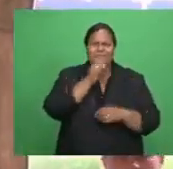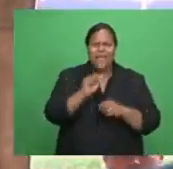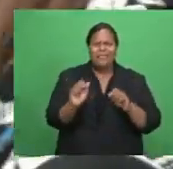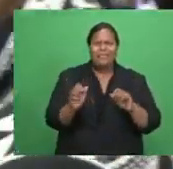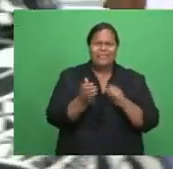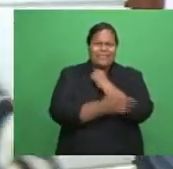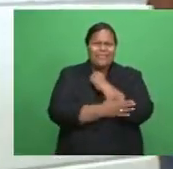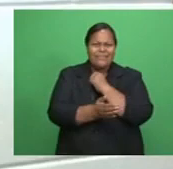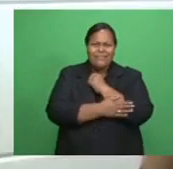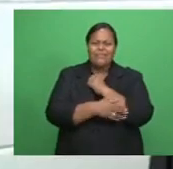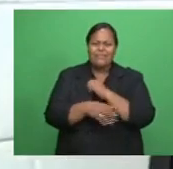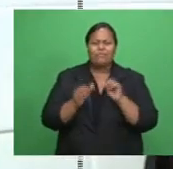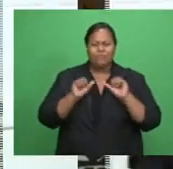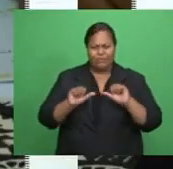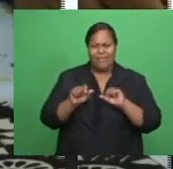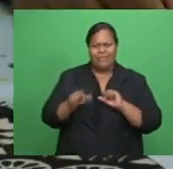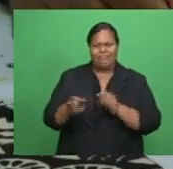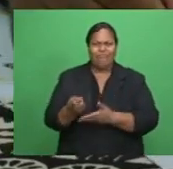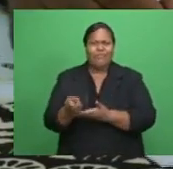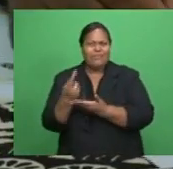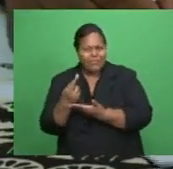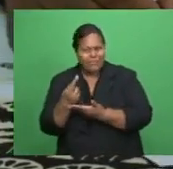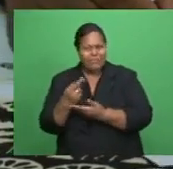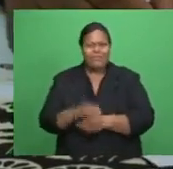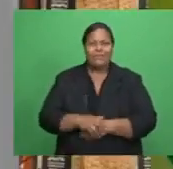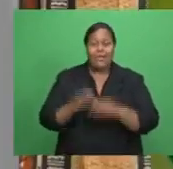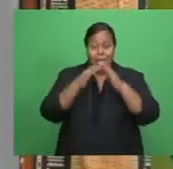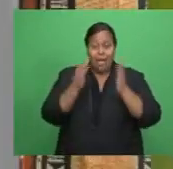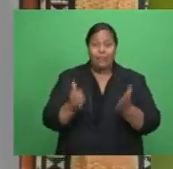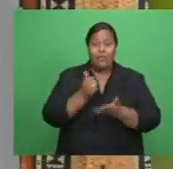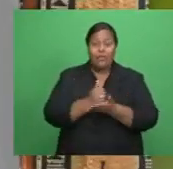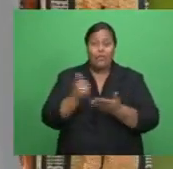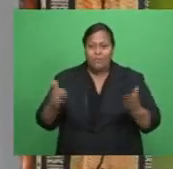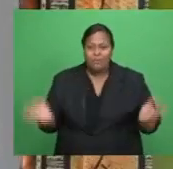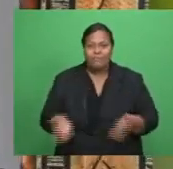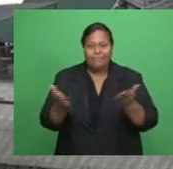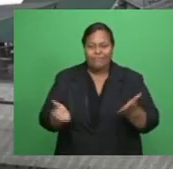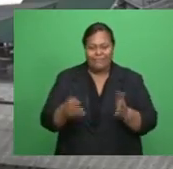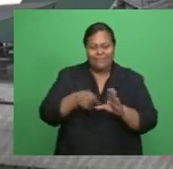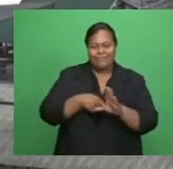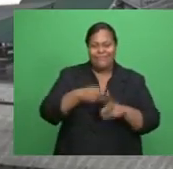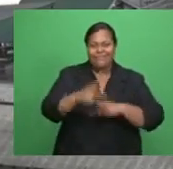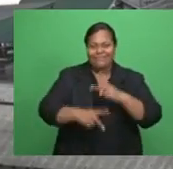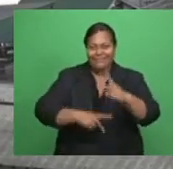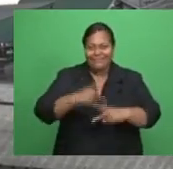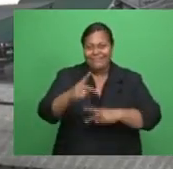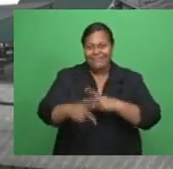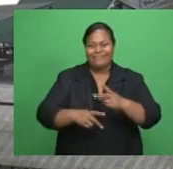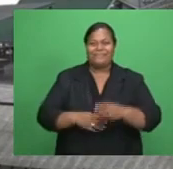Sila rehabilitation, and Housing Authority to strengthen internal processes.